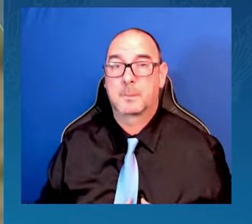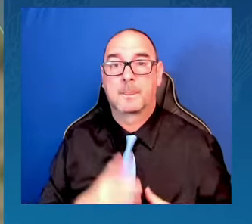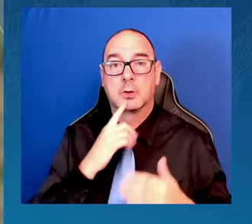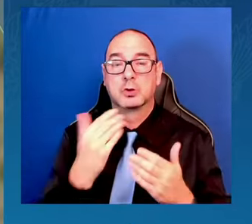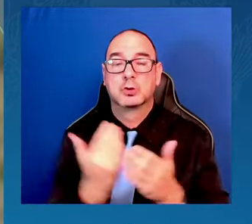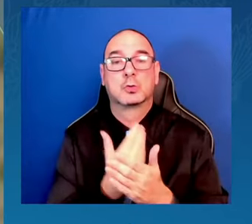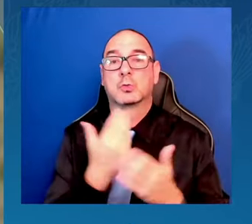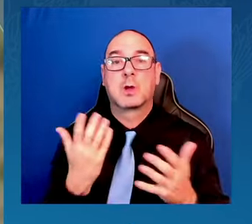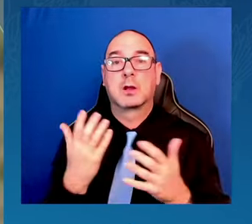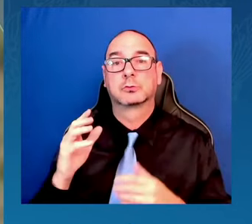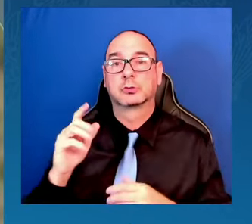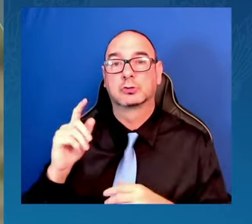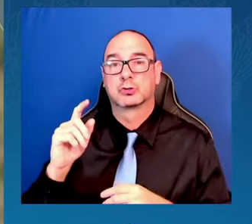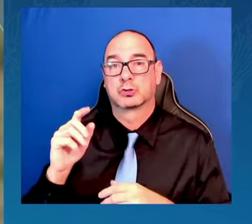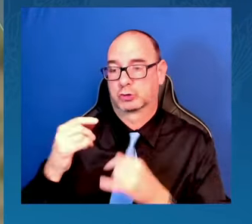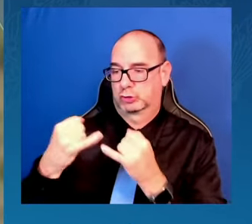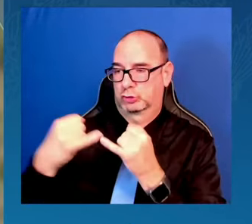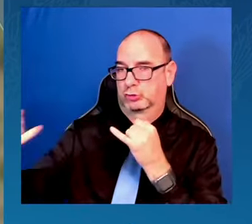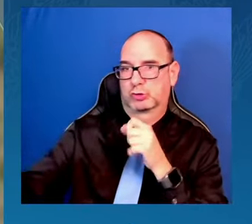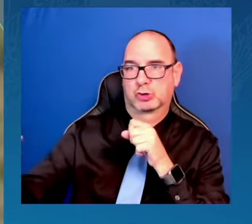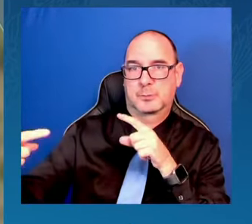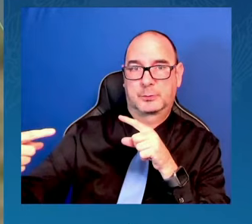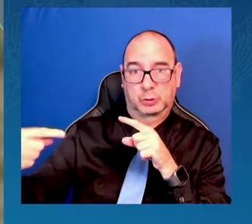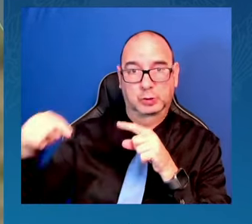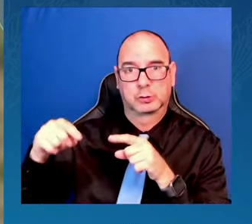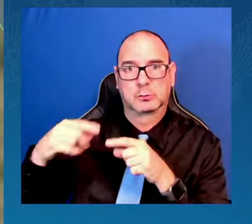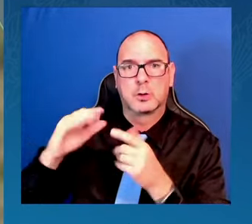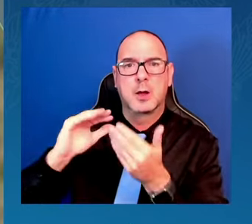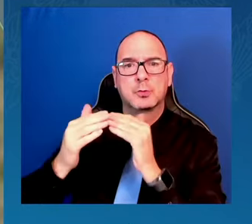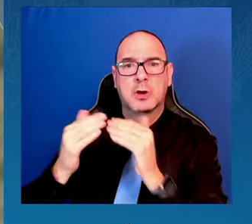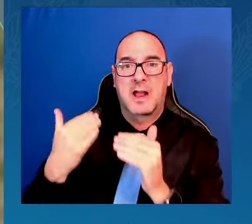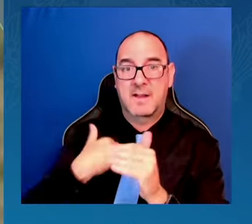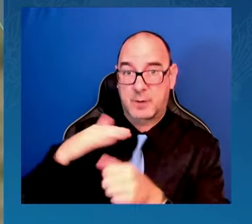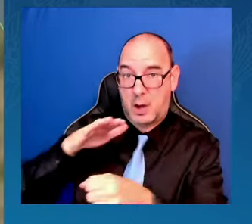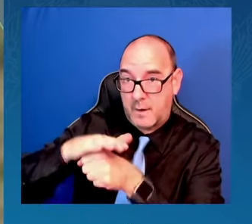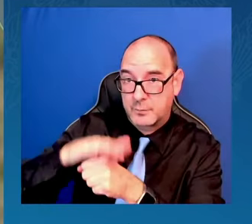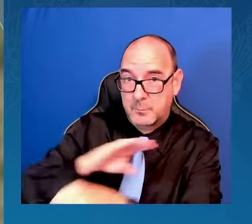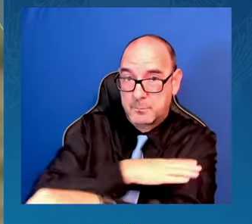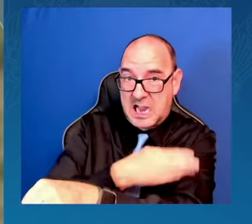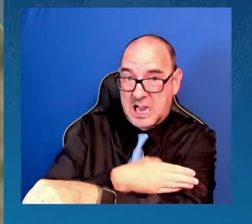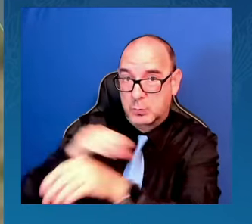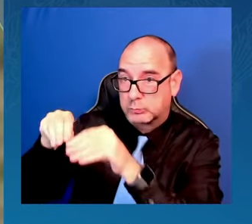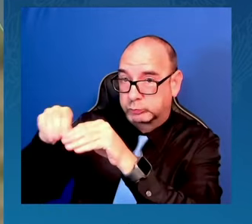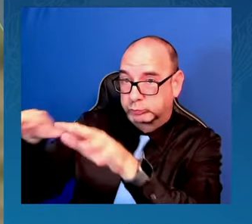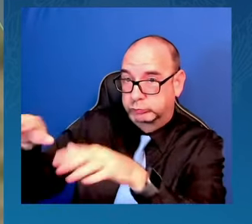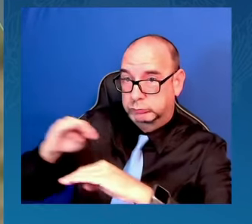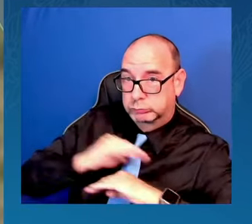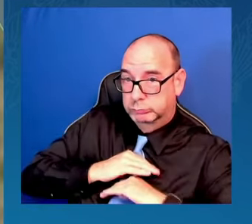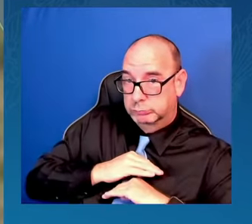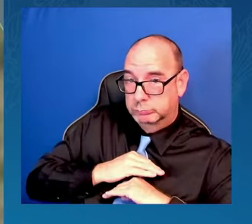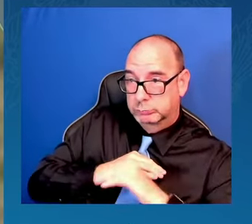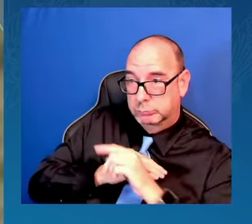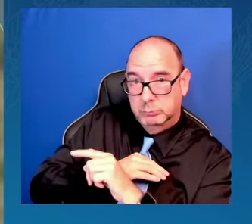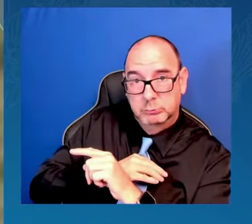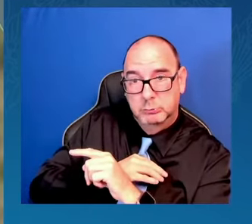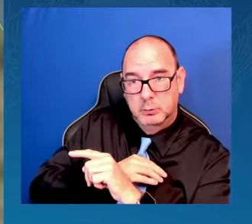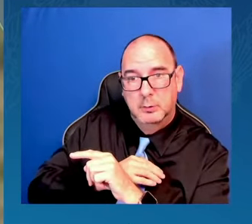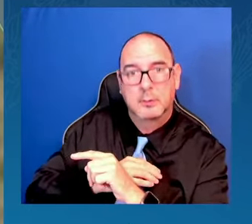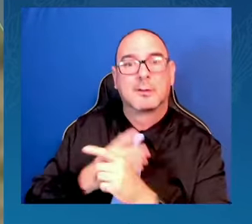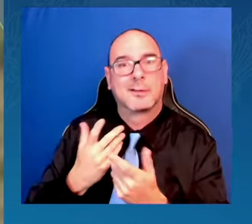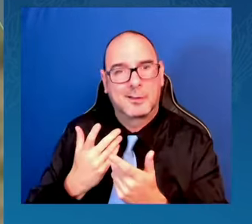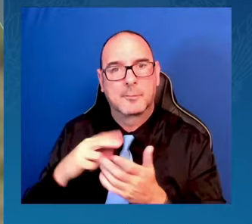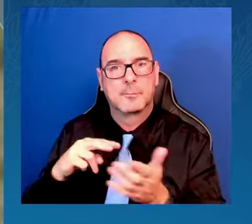sure communities have enough power to meet peak demand, which will